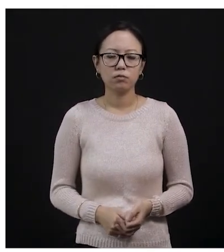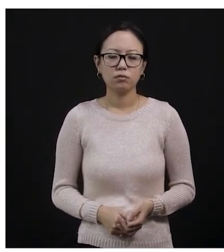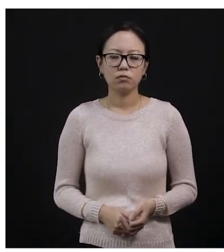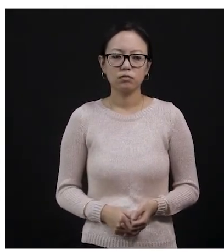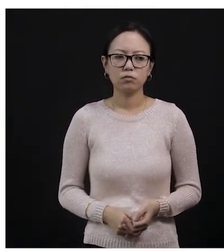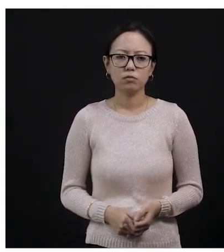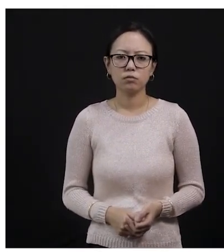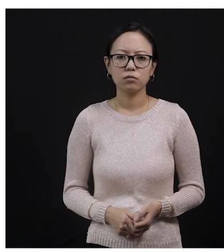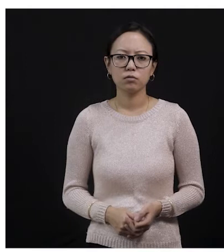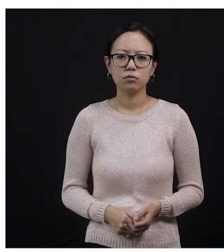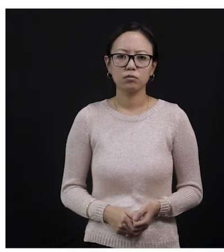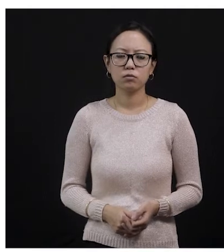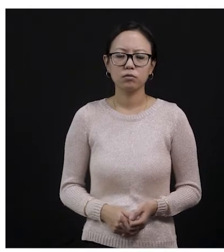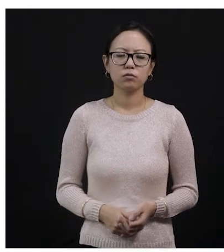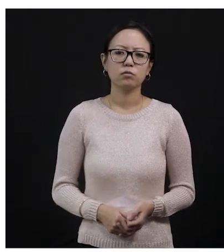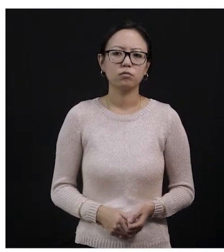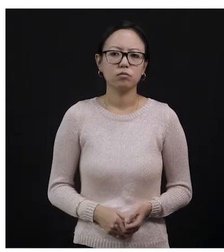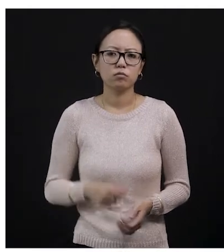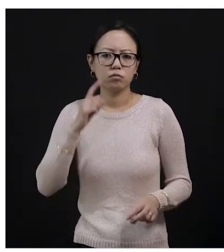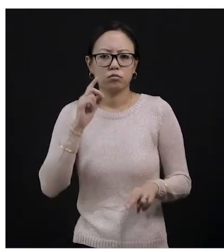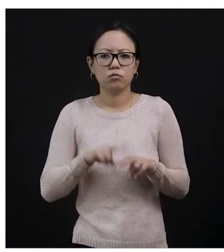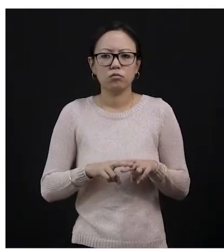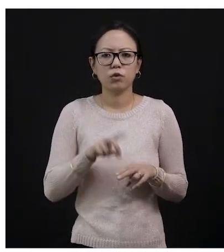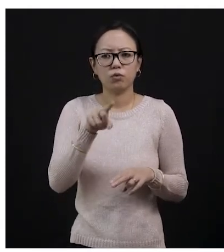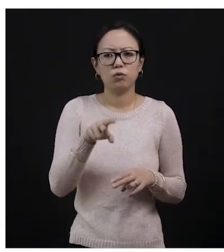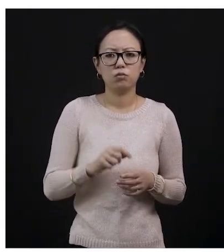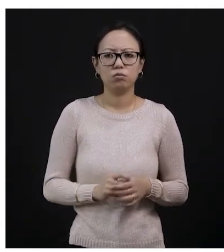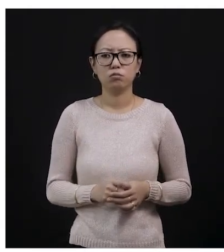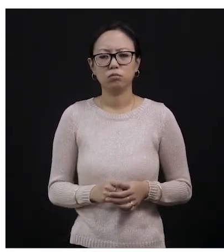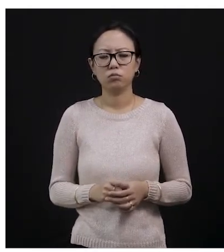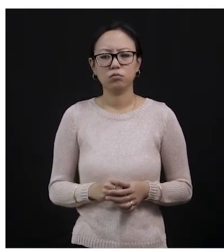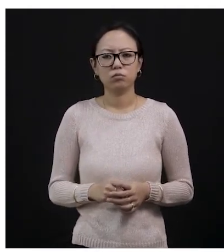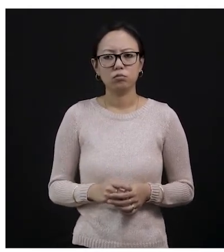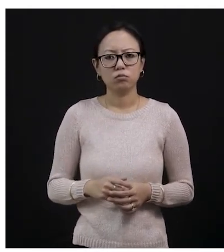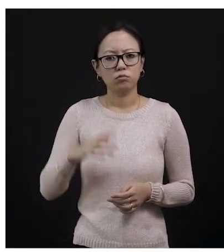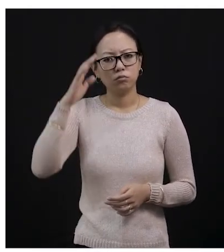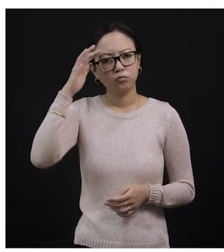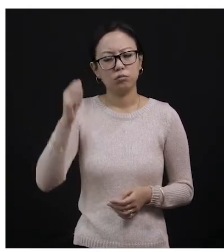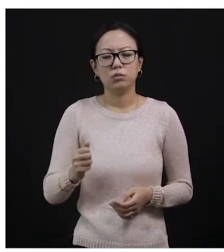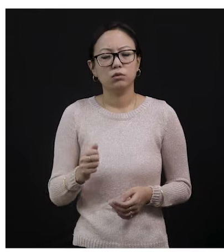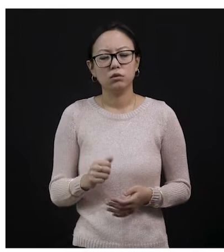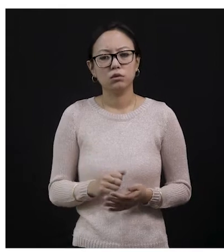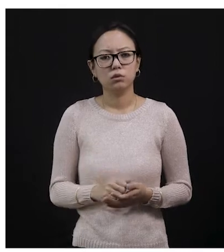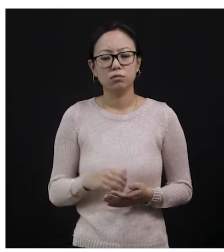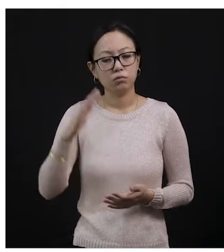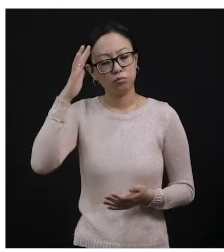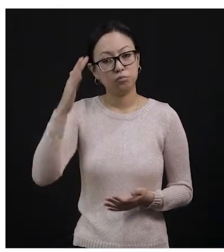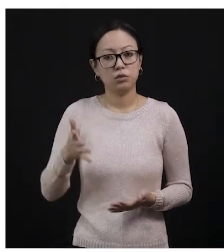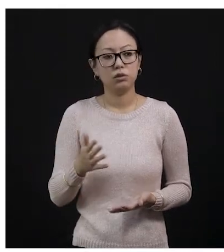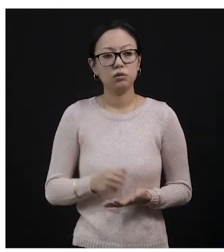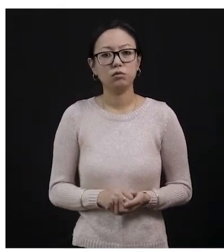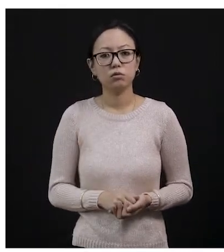soil. You can, if you don't believe it, you can do an experiment like this. In 2 pots, okay,